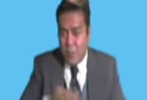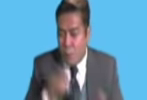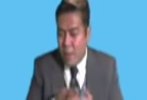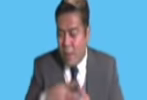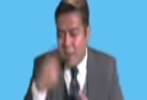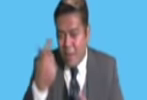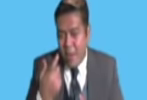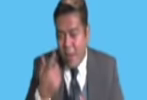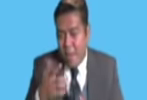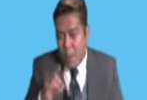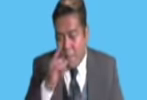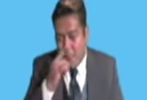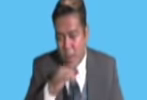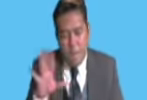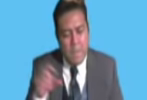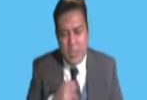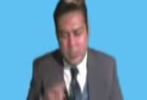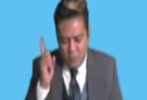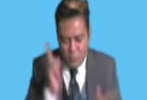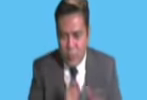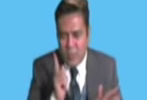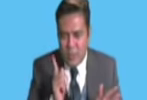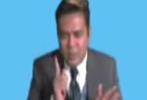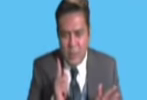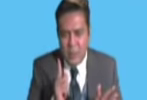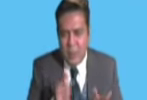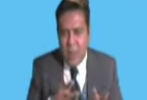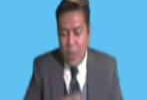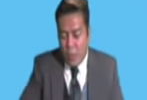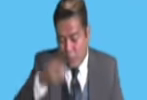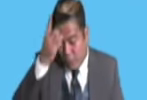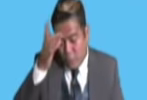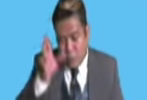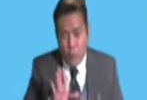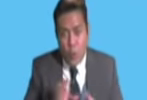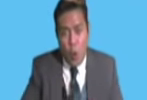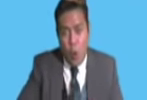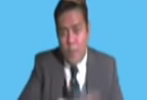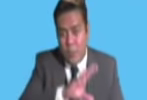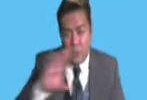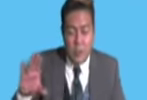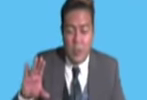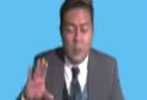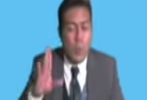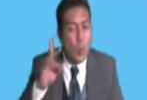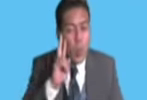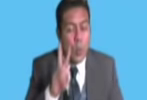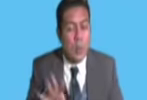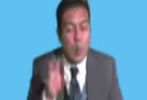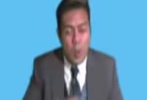our people, then it must quickly establish an education commission to look into our education